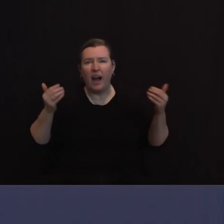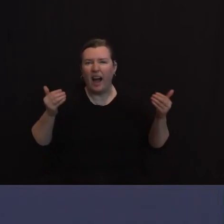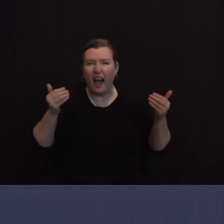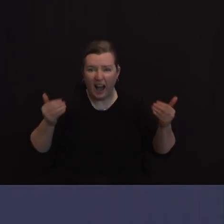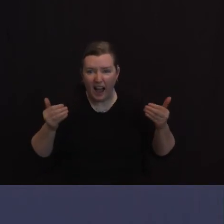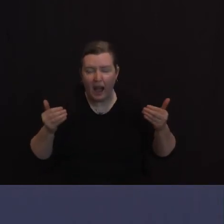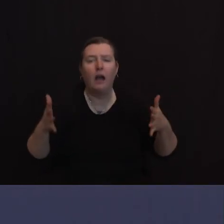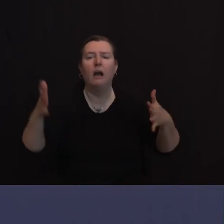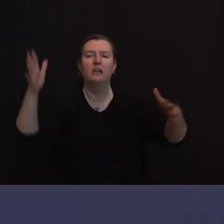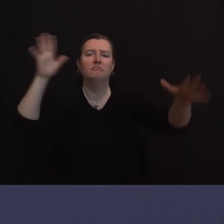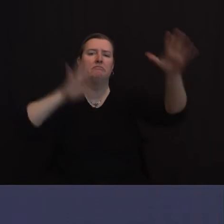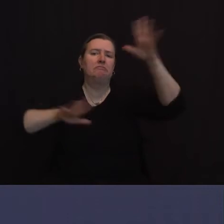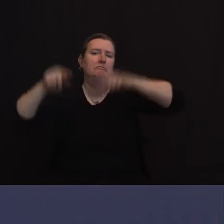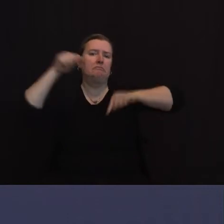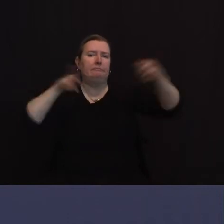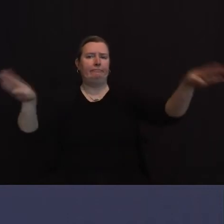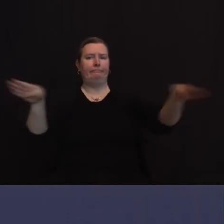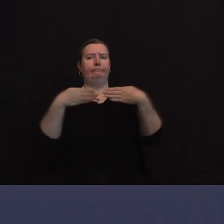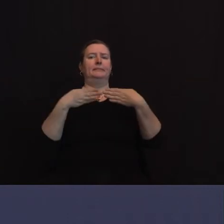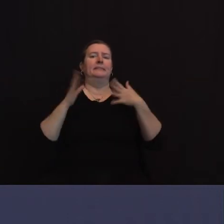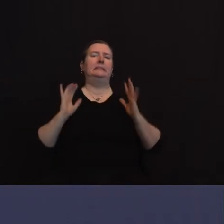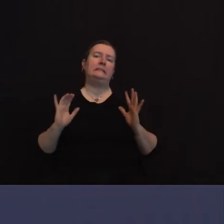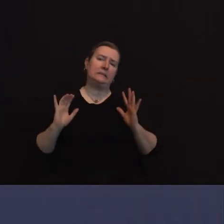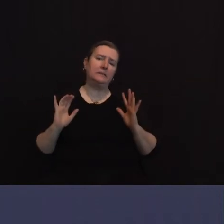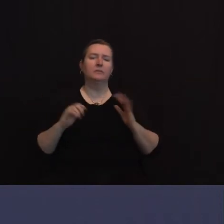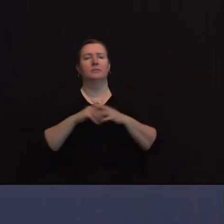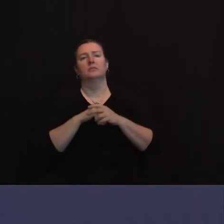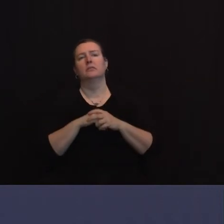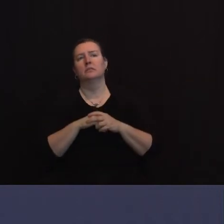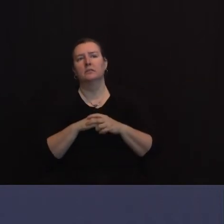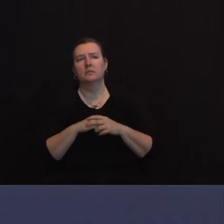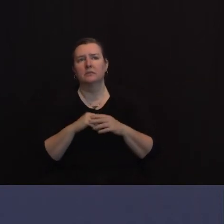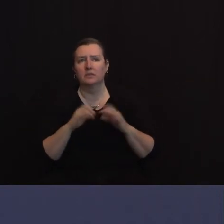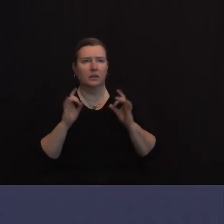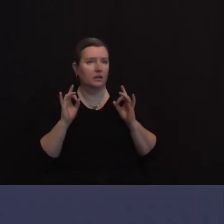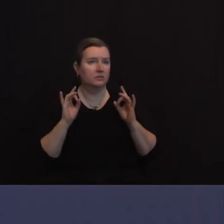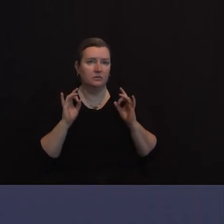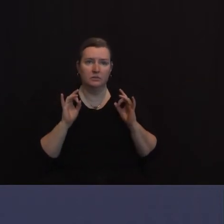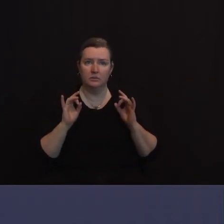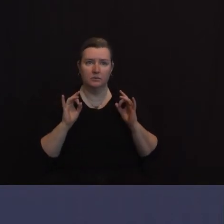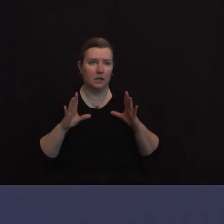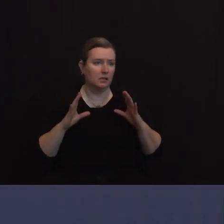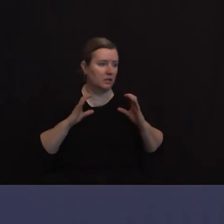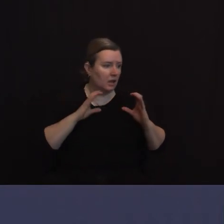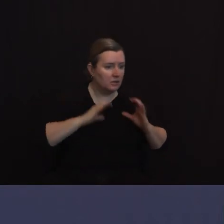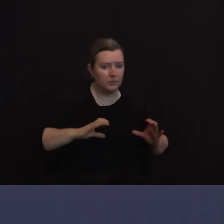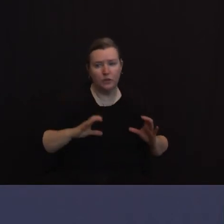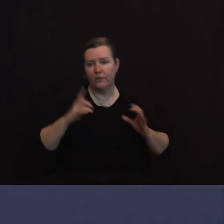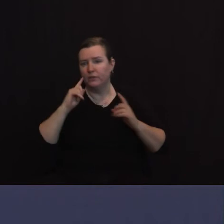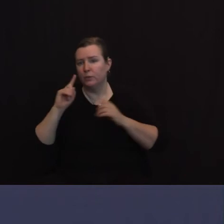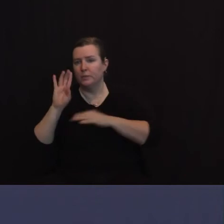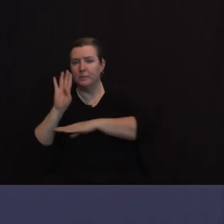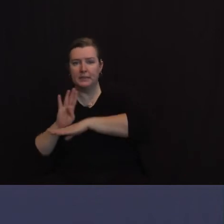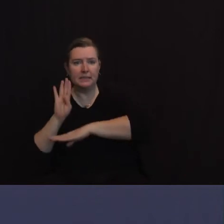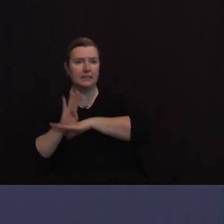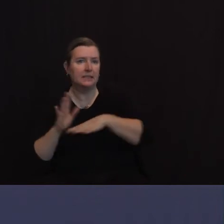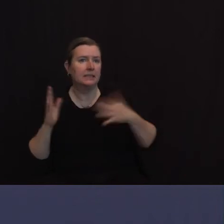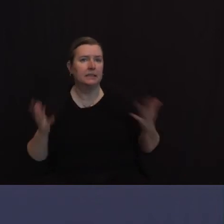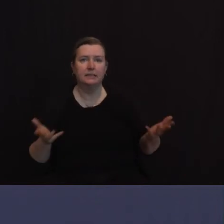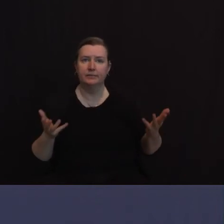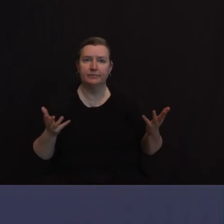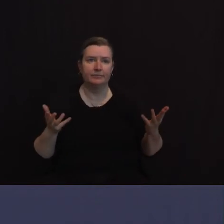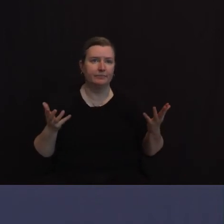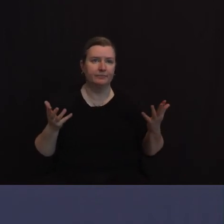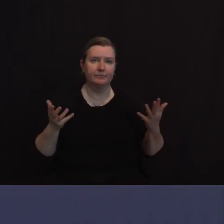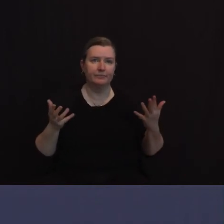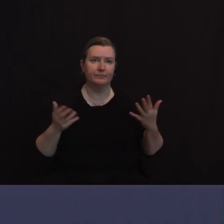is hell to pay on the businesses, on the customers, on everybody associated with it. Back up to schools. Yeah, I know,